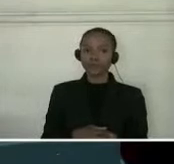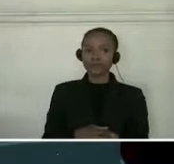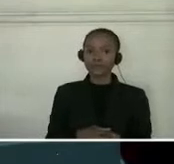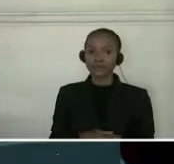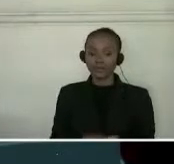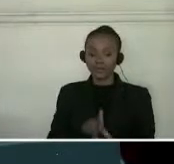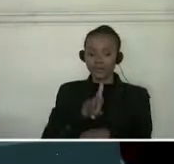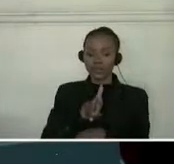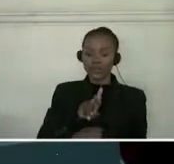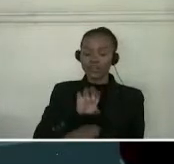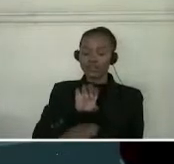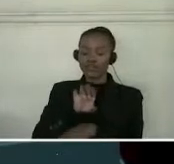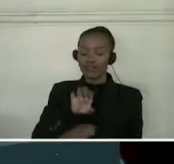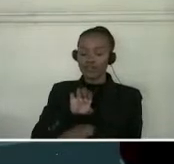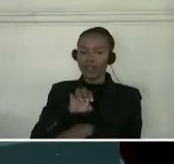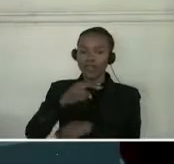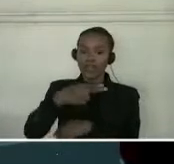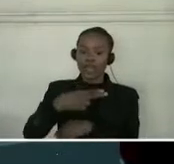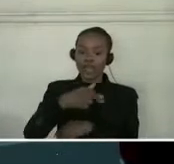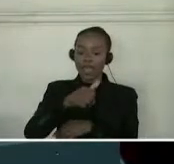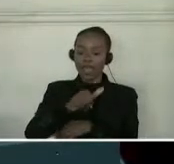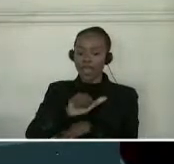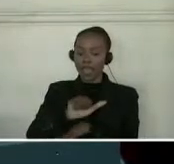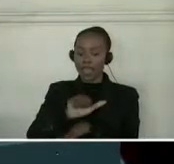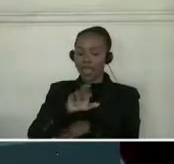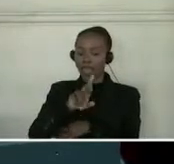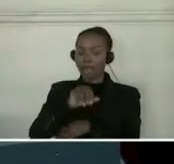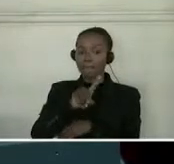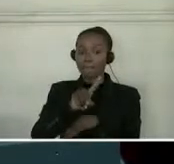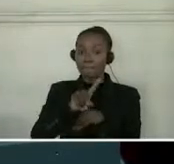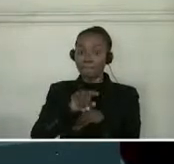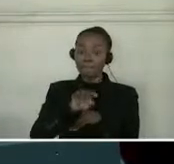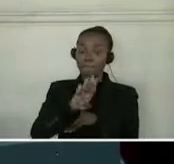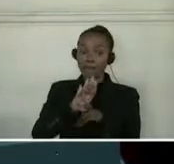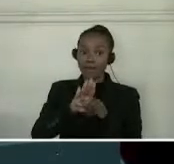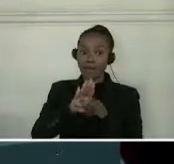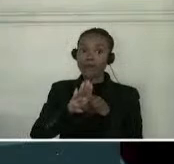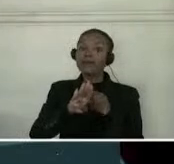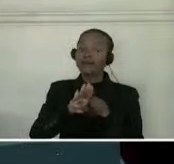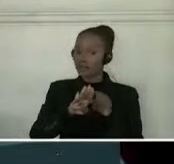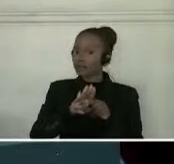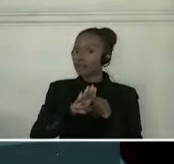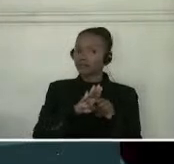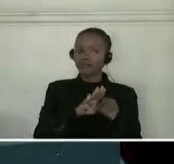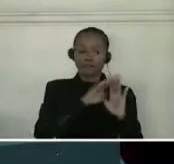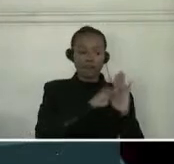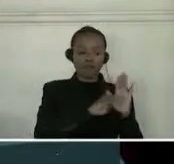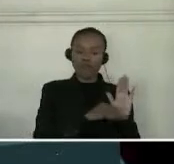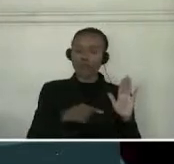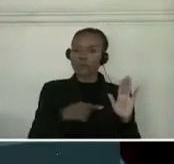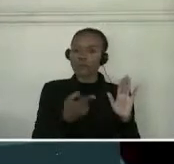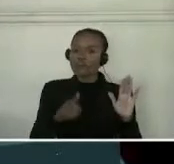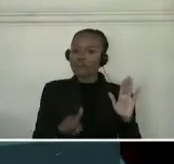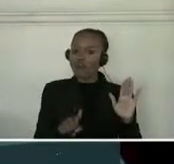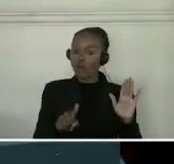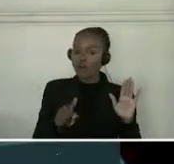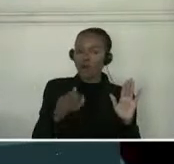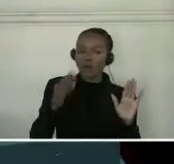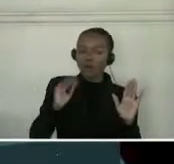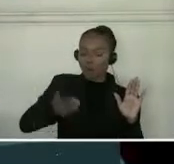program for special groups such as offenders abused women and three children will be